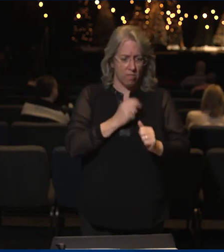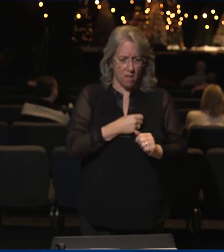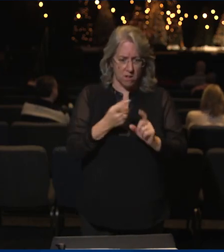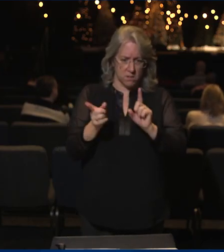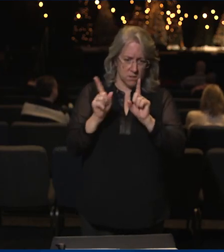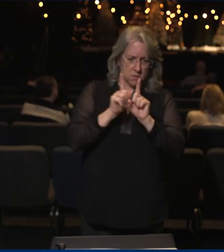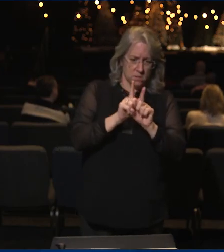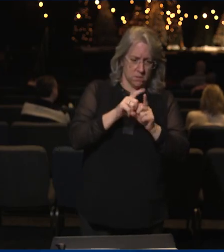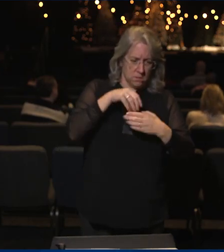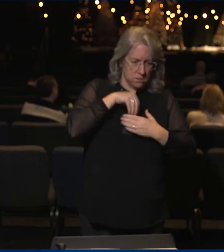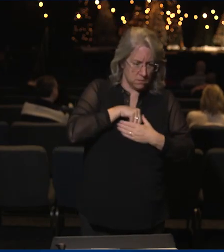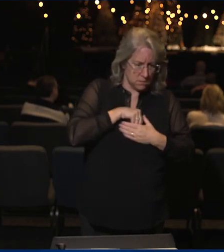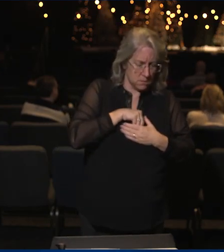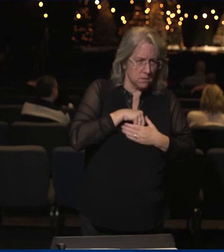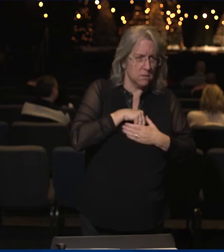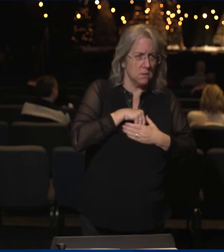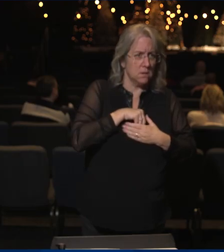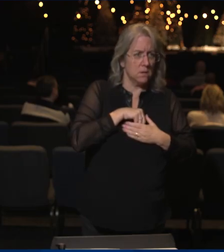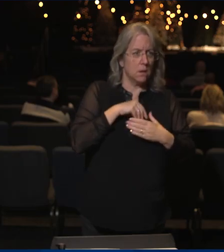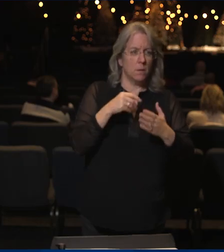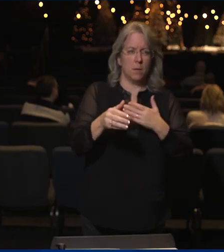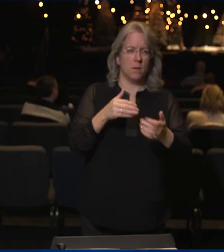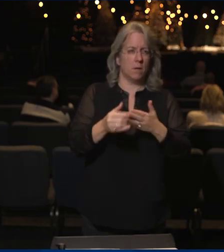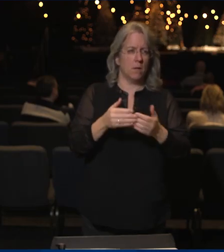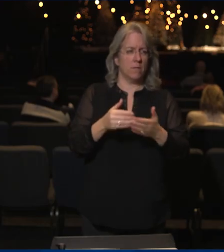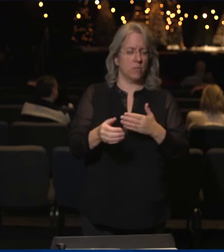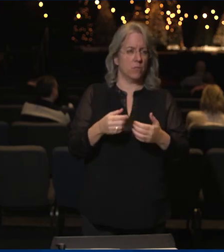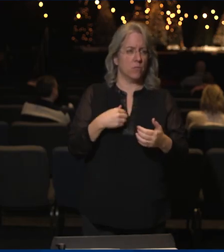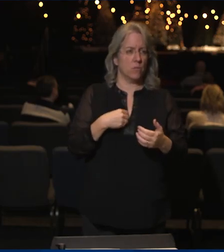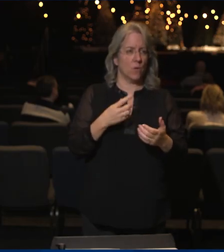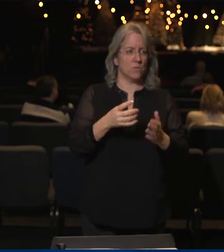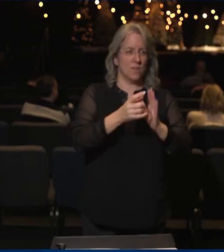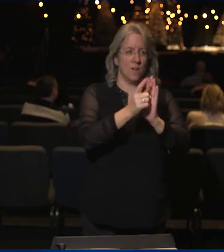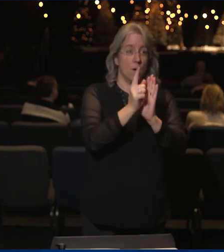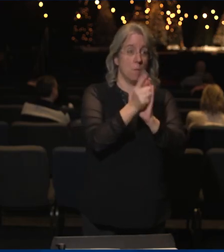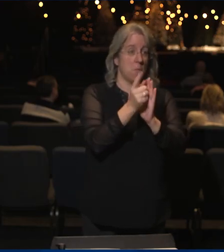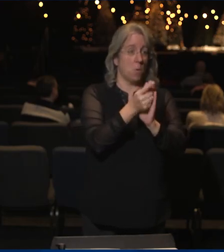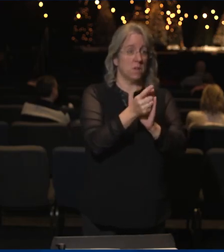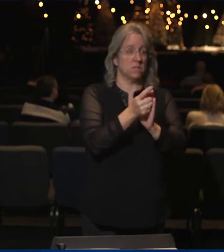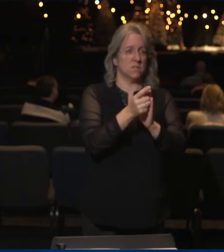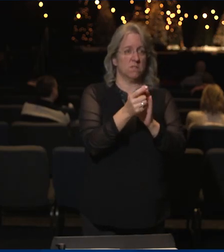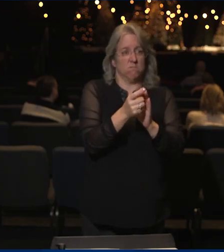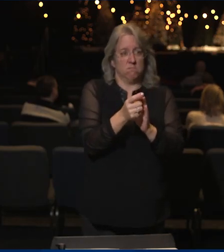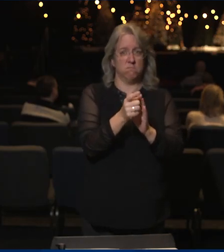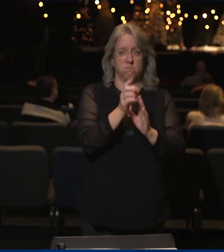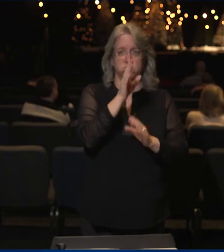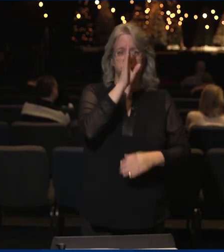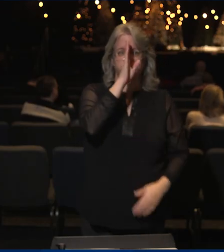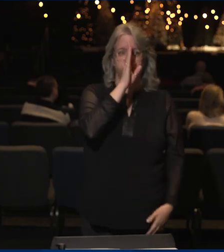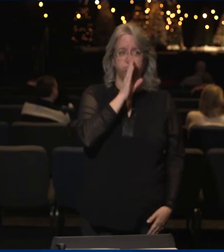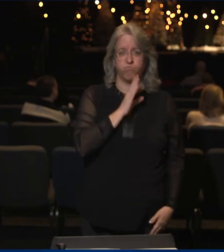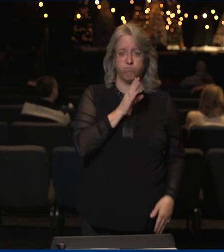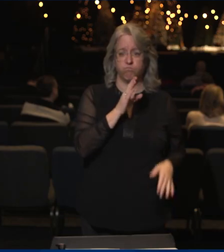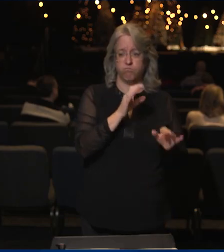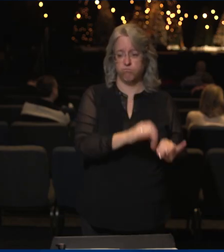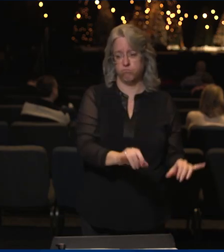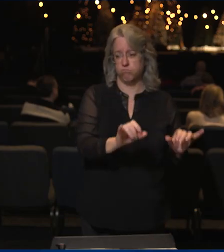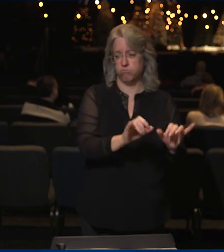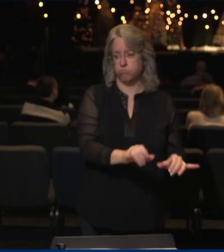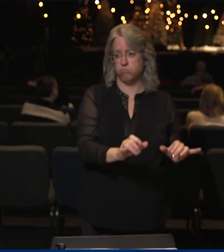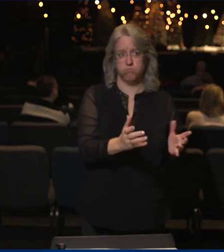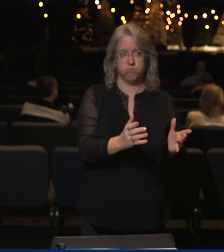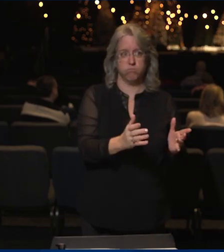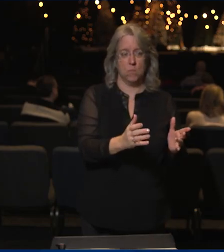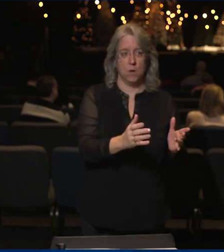and even in those mundane moments where you feel like, wow, why did I have that just small